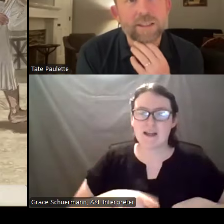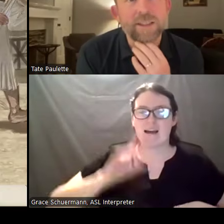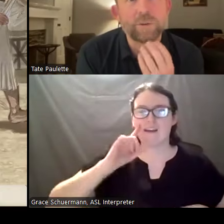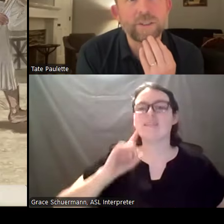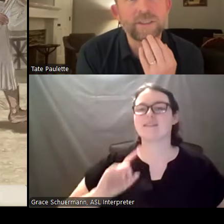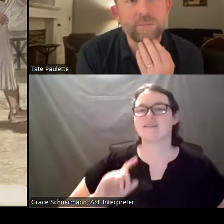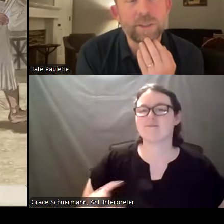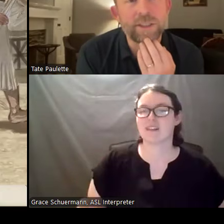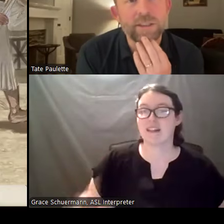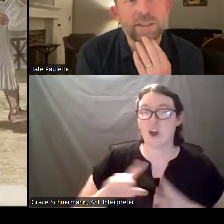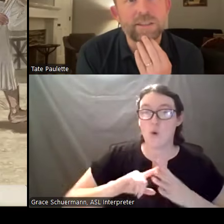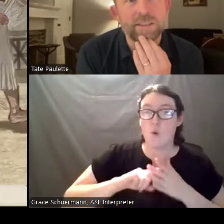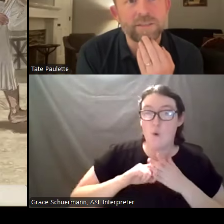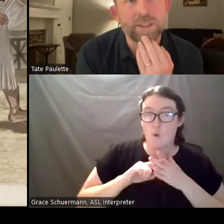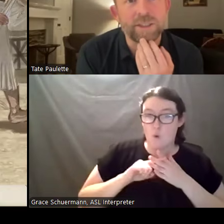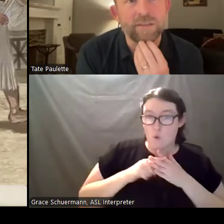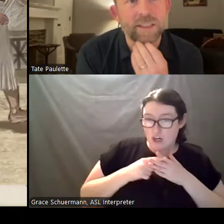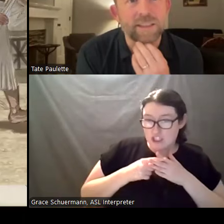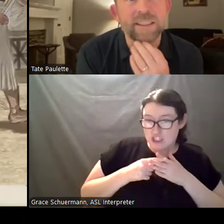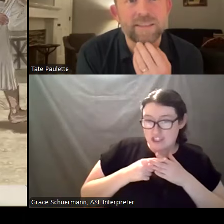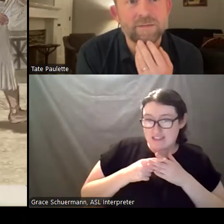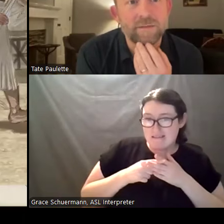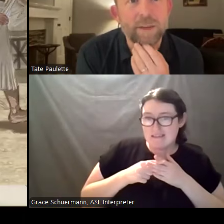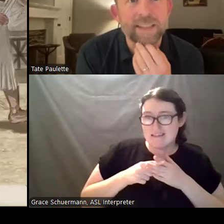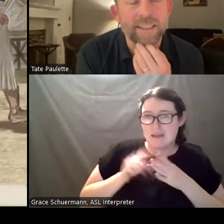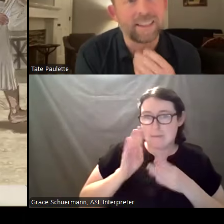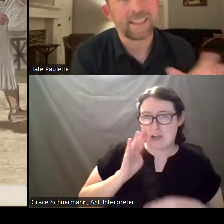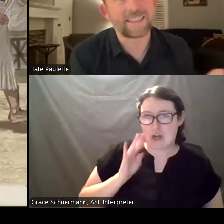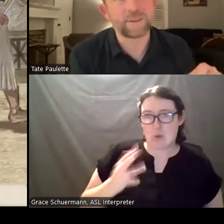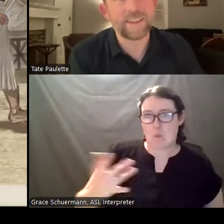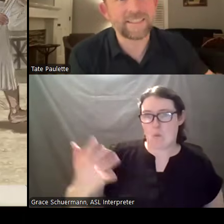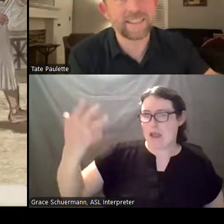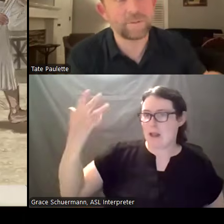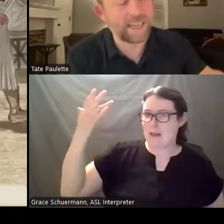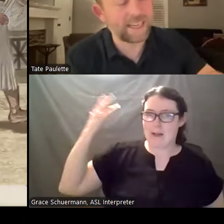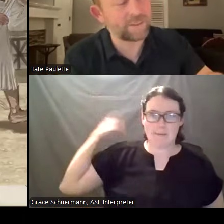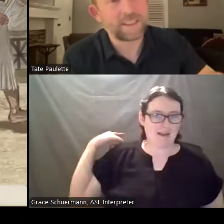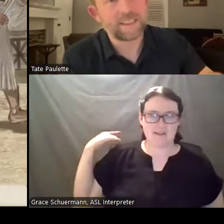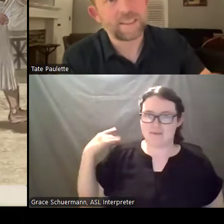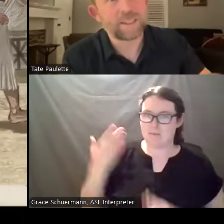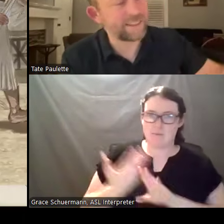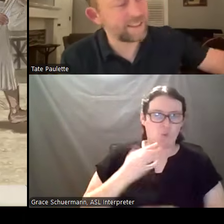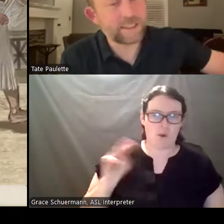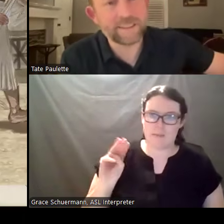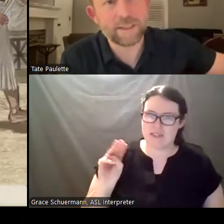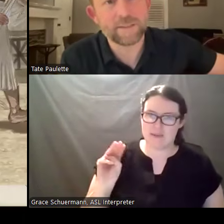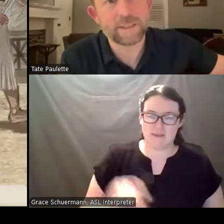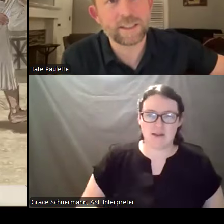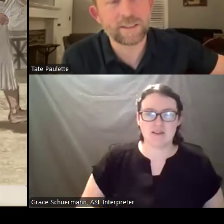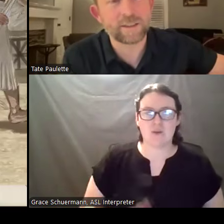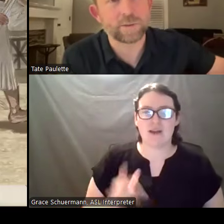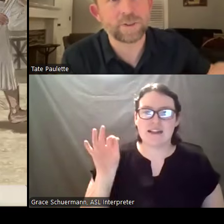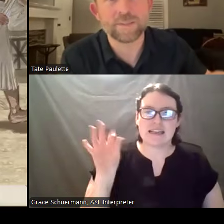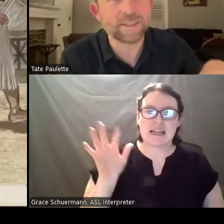we're talking about the origins of beer in this region, it's at least back then. And so it's fascinating that we get these little hints about those